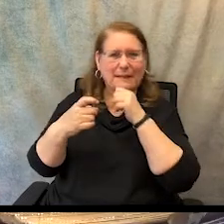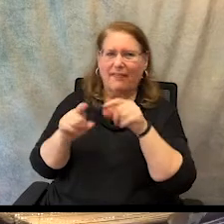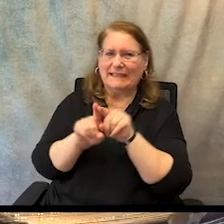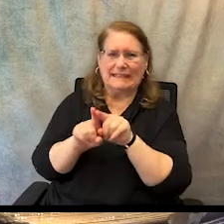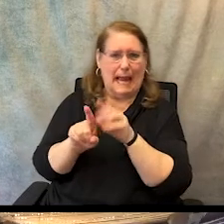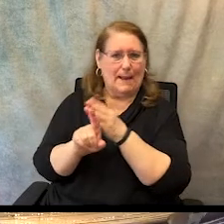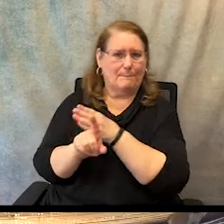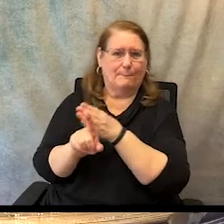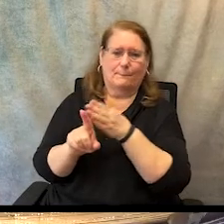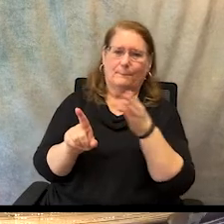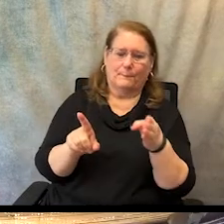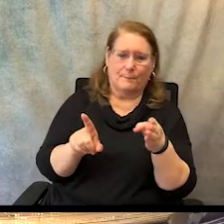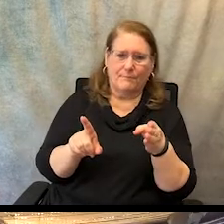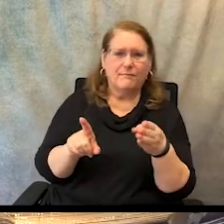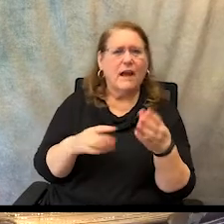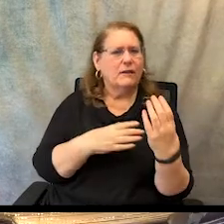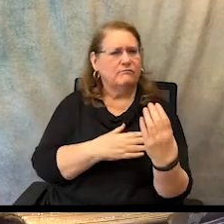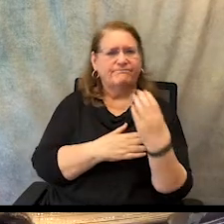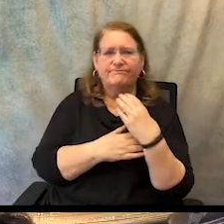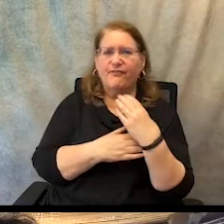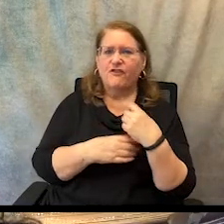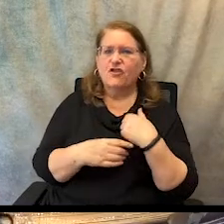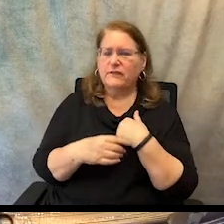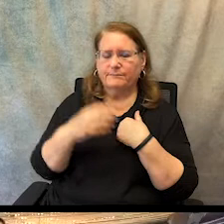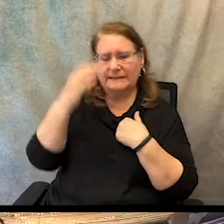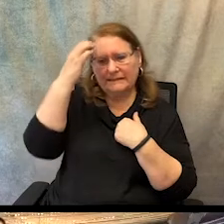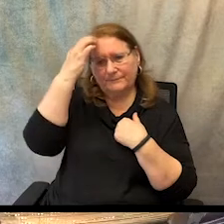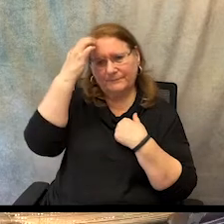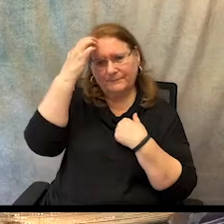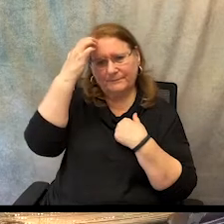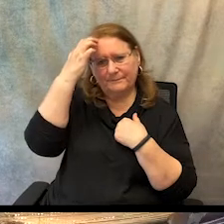was not the same. I was forced